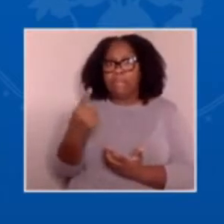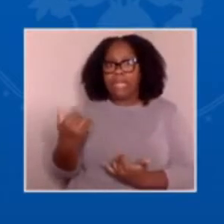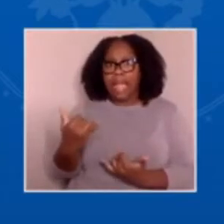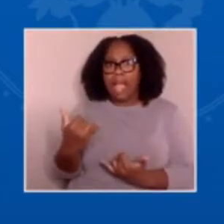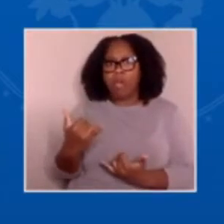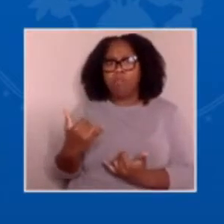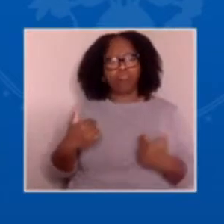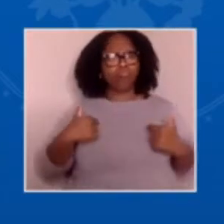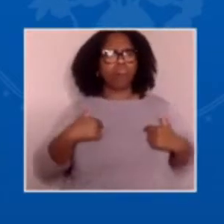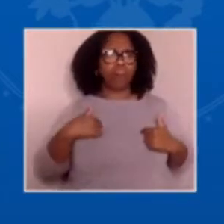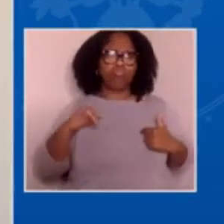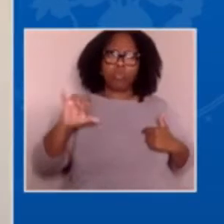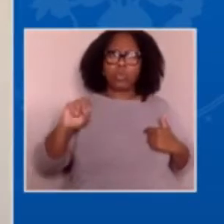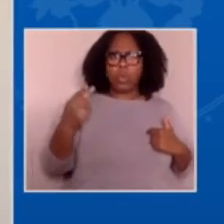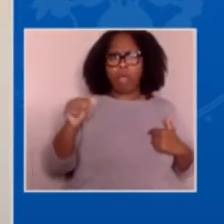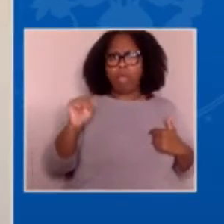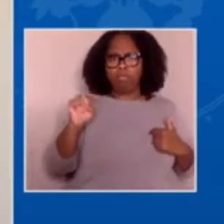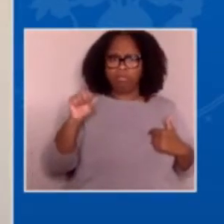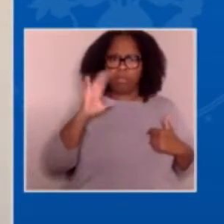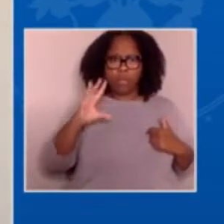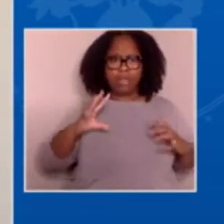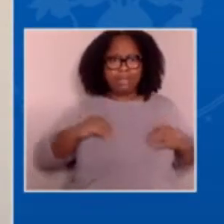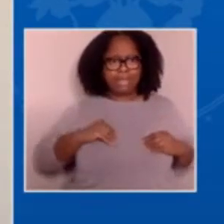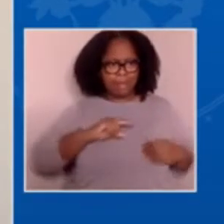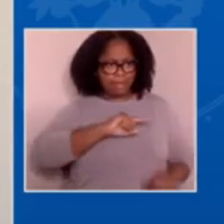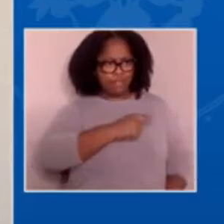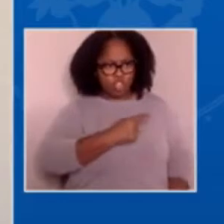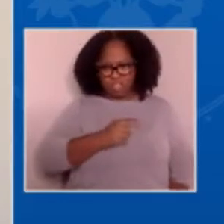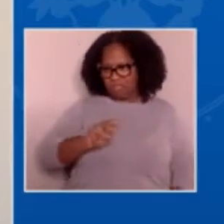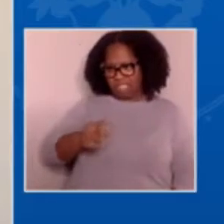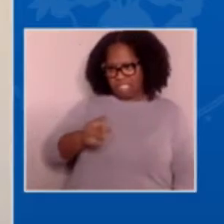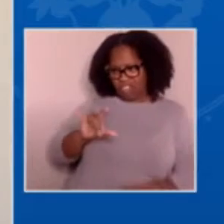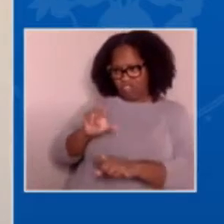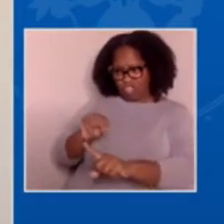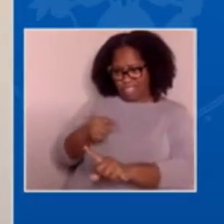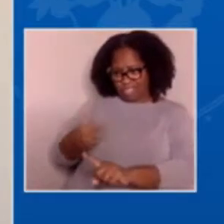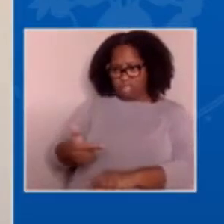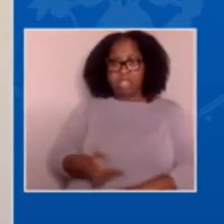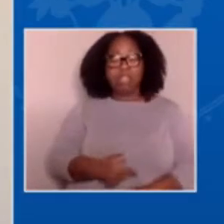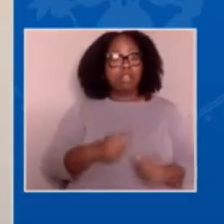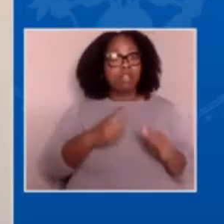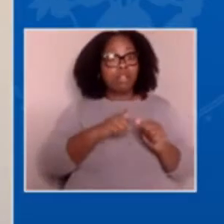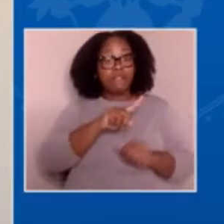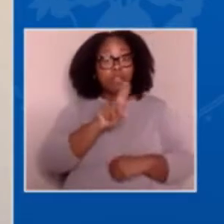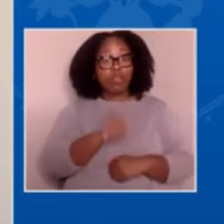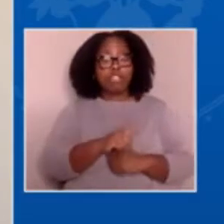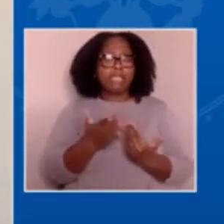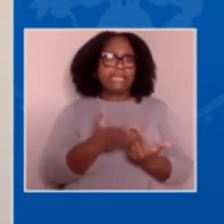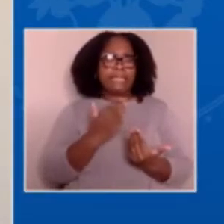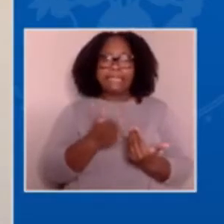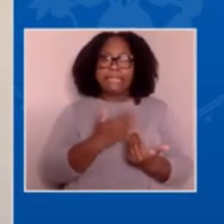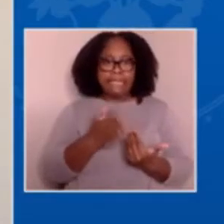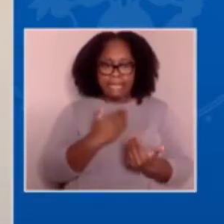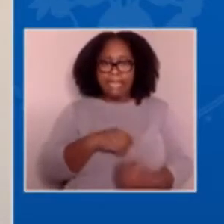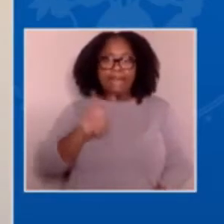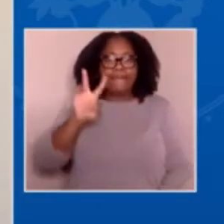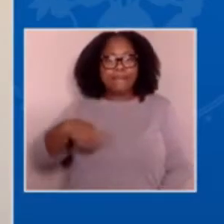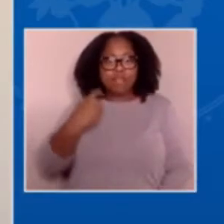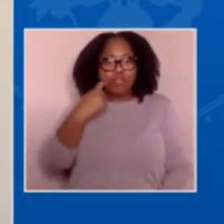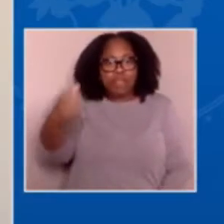the first question um and Jen maybe you take the second one the answer to the first question is is easy in so much as Vice